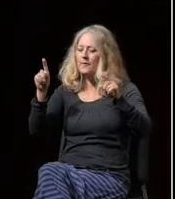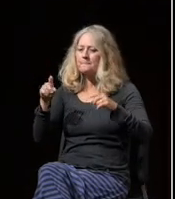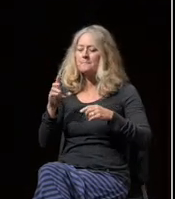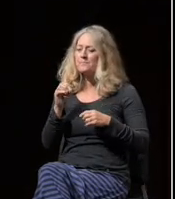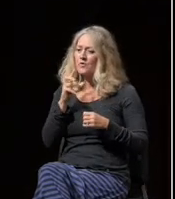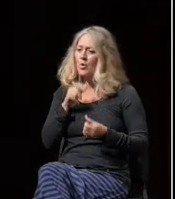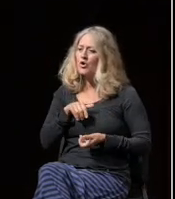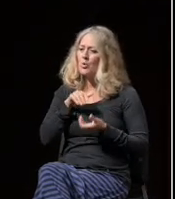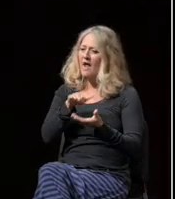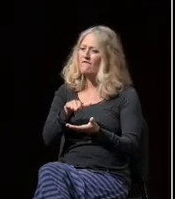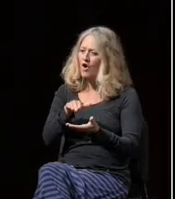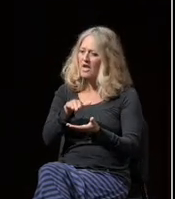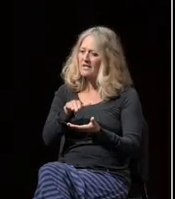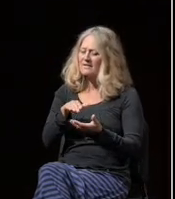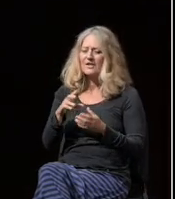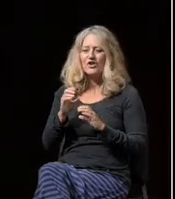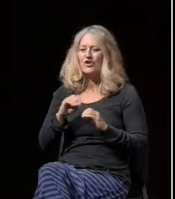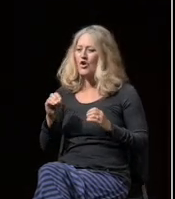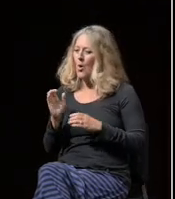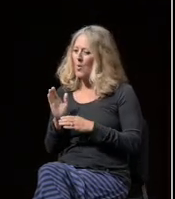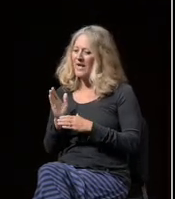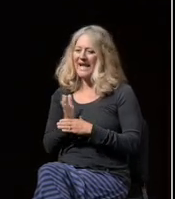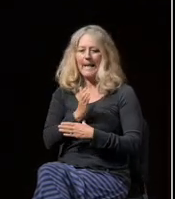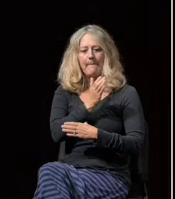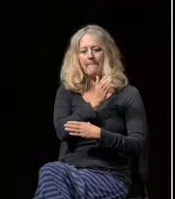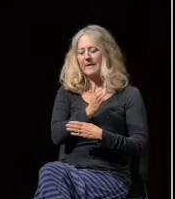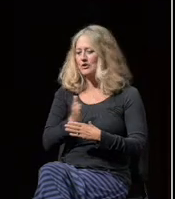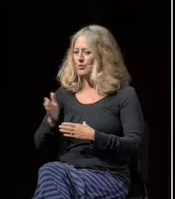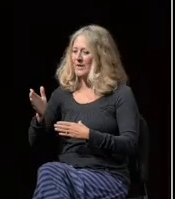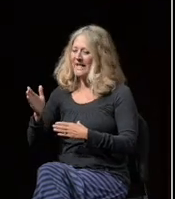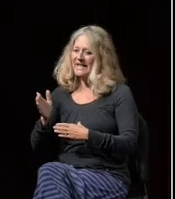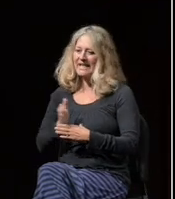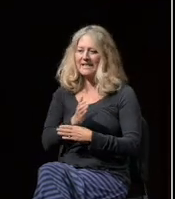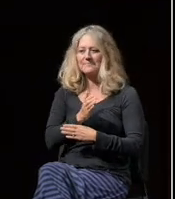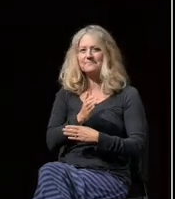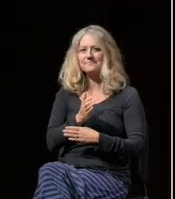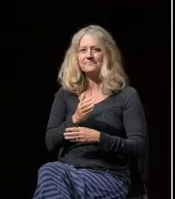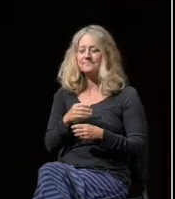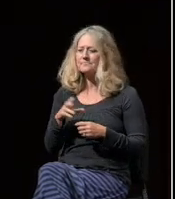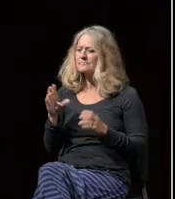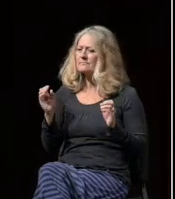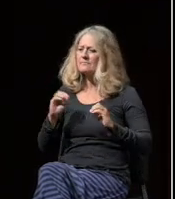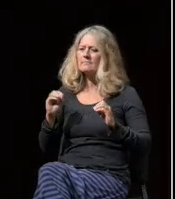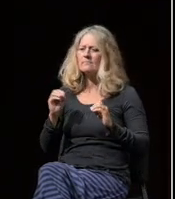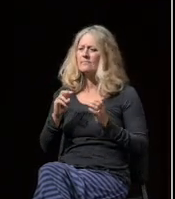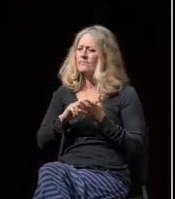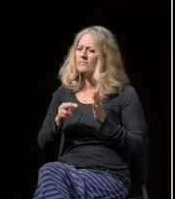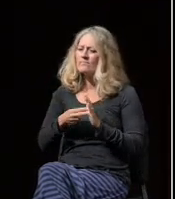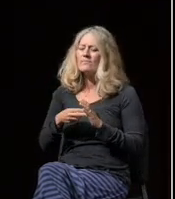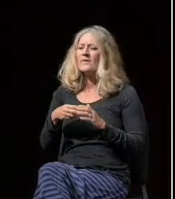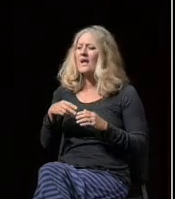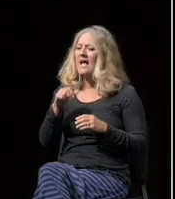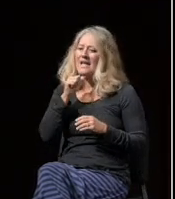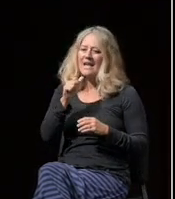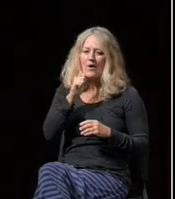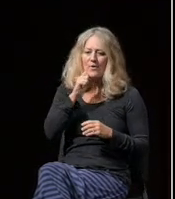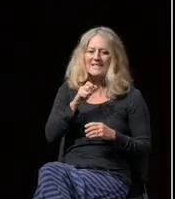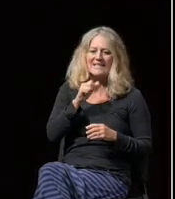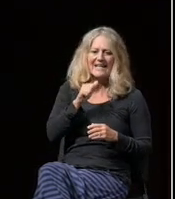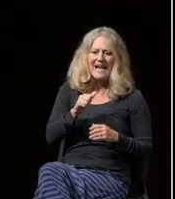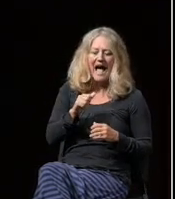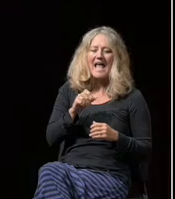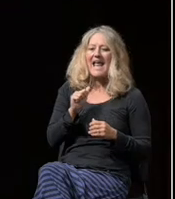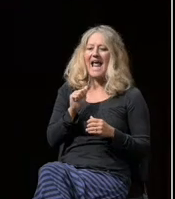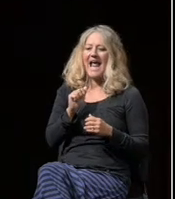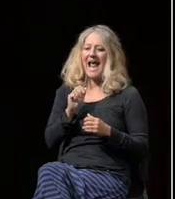confront them. There is no in-between space, Ibram Kendi says. There's no such thing as being not racist as not being